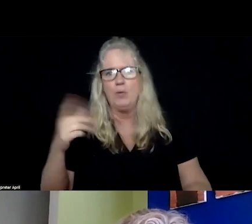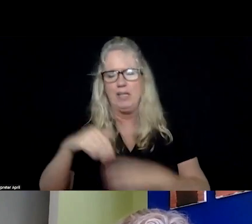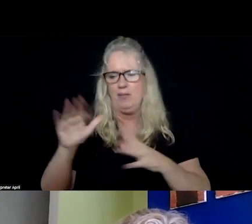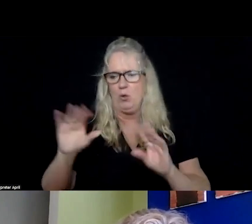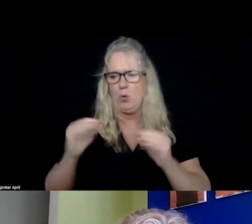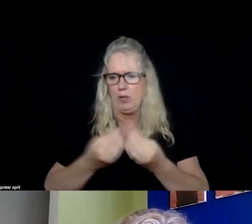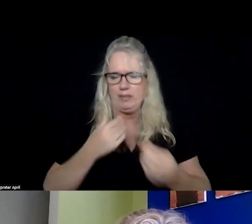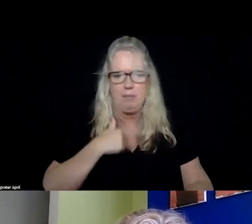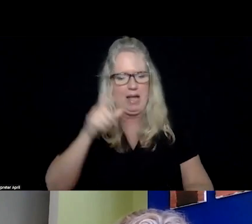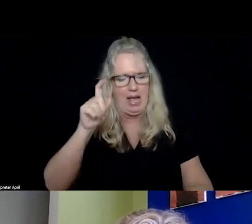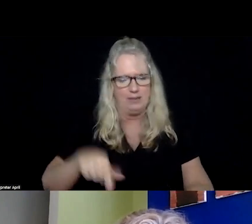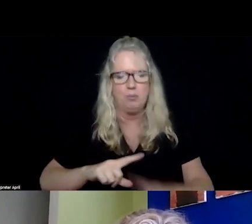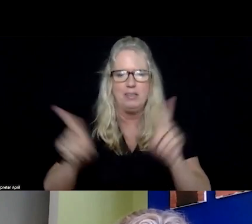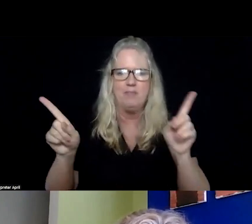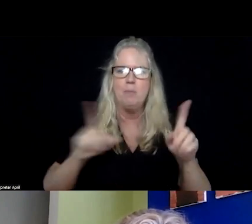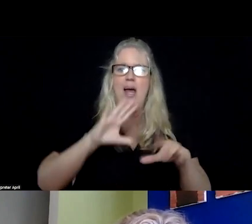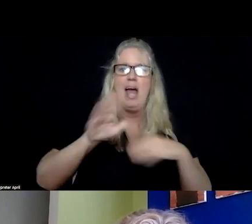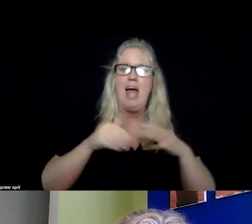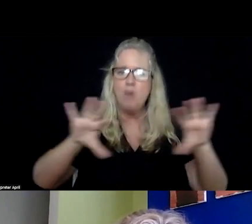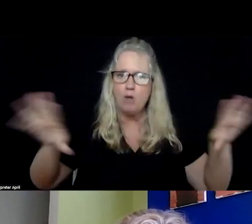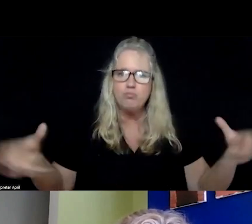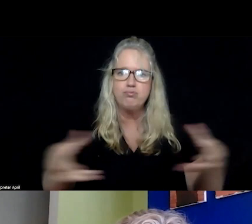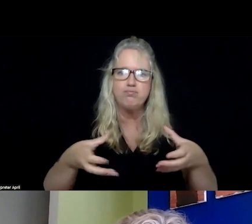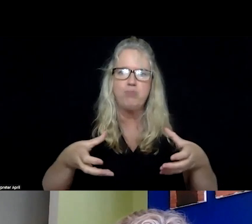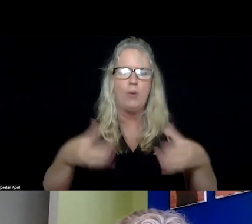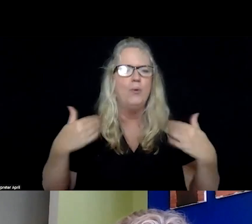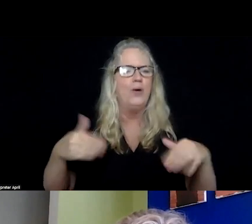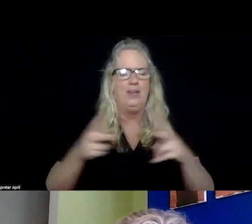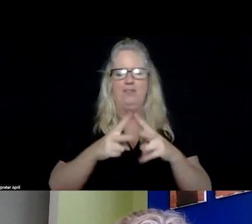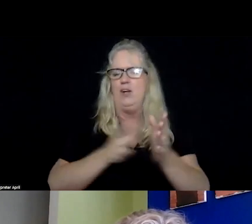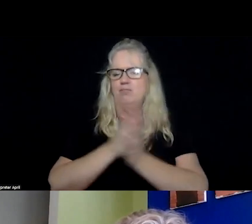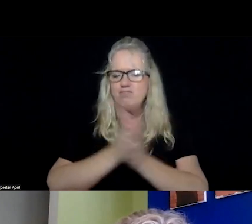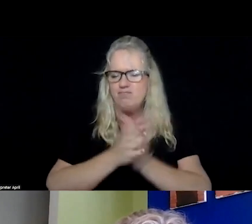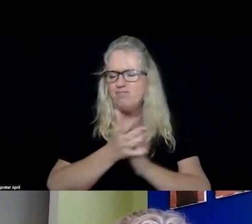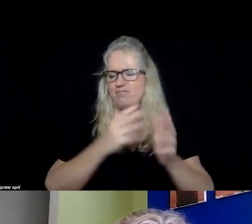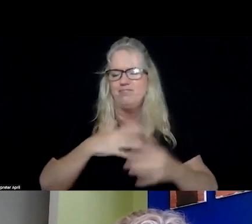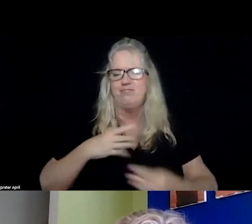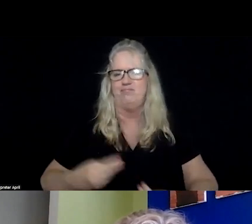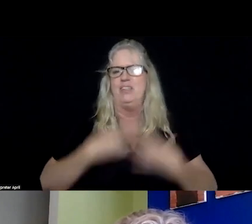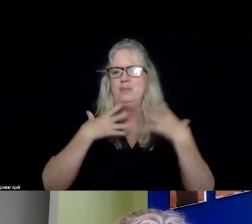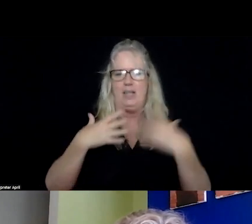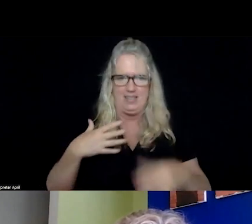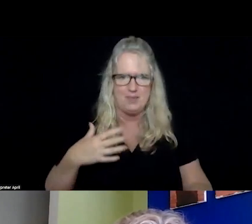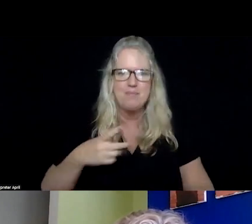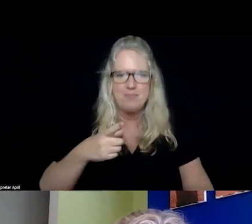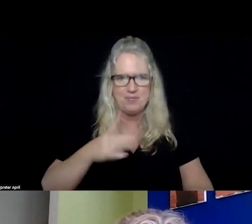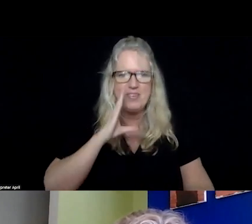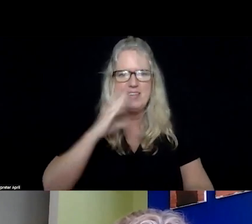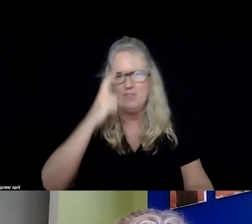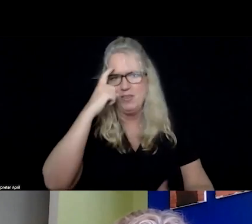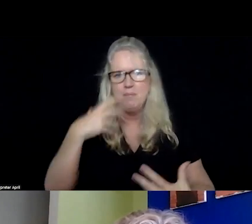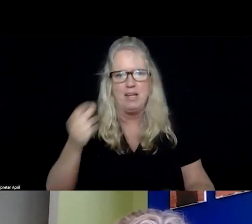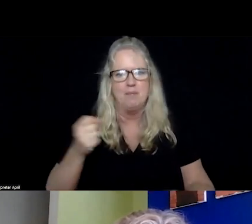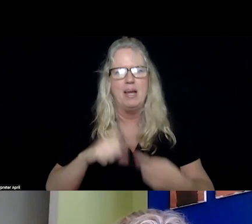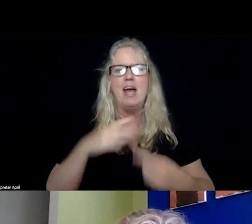saying like, this has to be different, but to have us all together, it's motivating and inspiring. I'm from Cornwall, where I work in the mental health services.